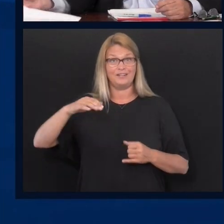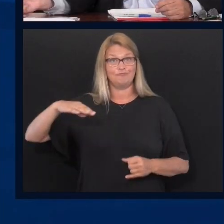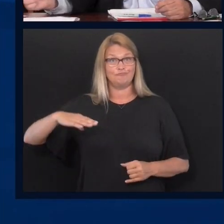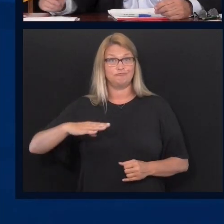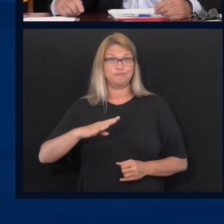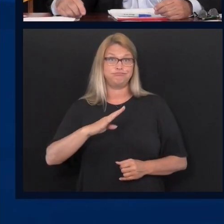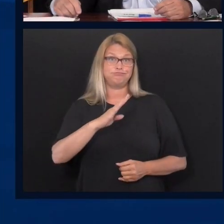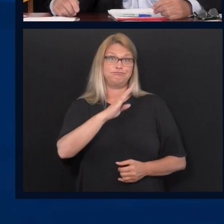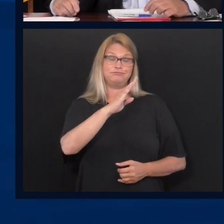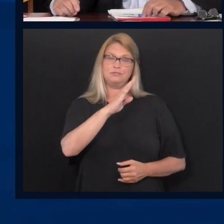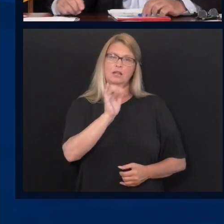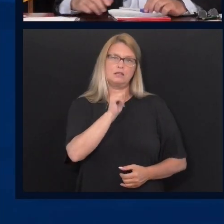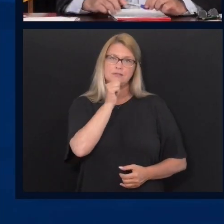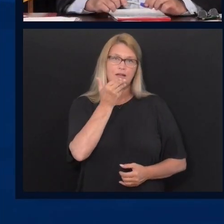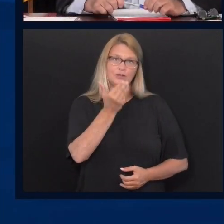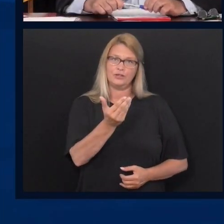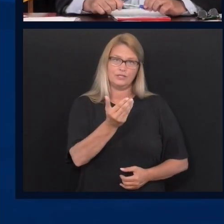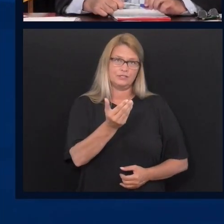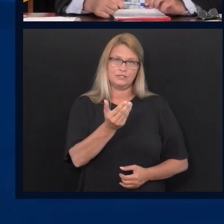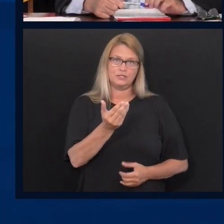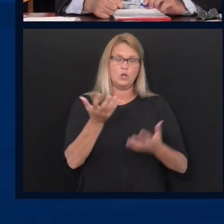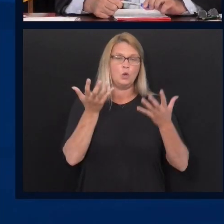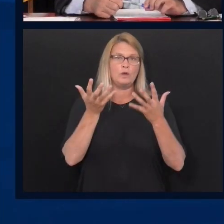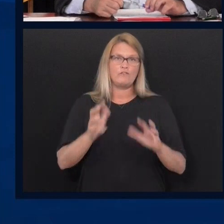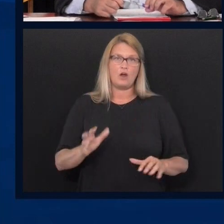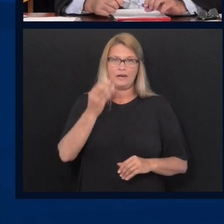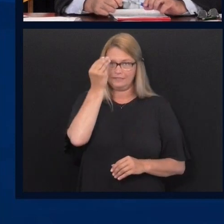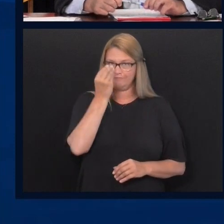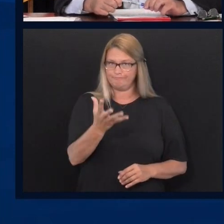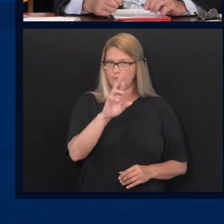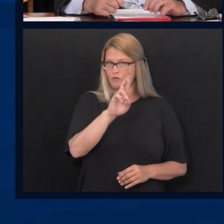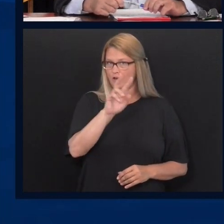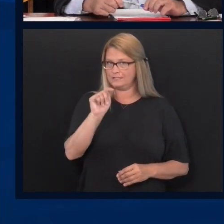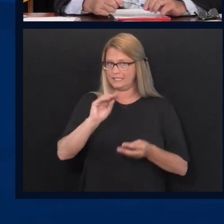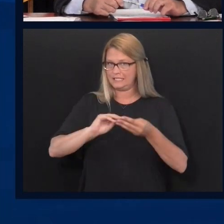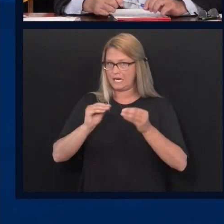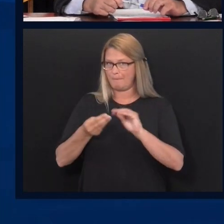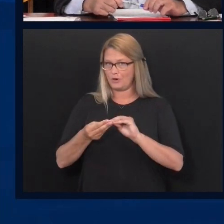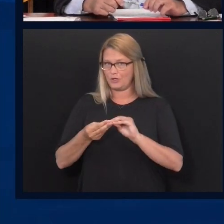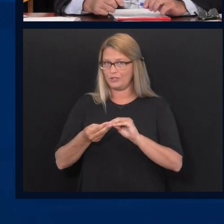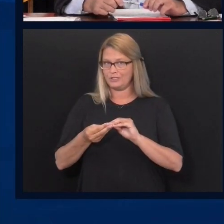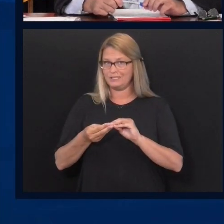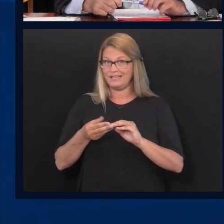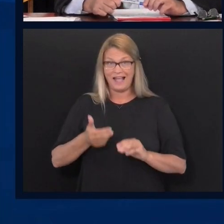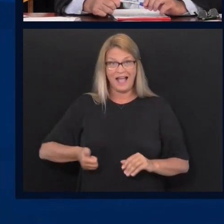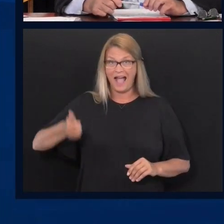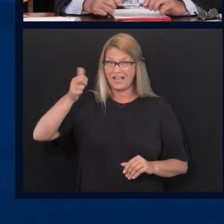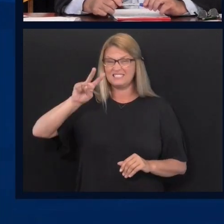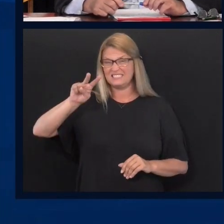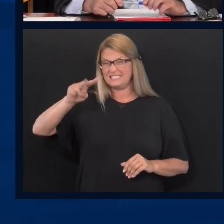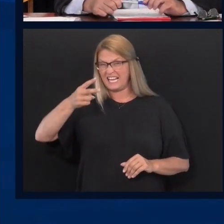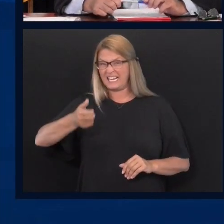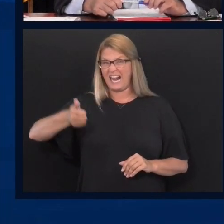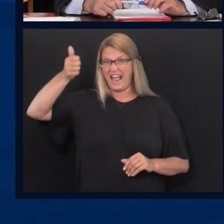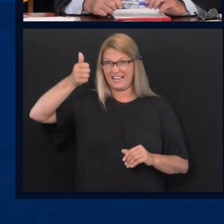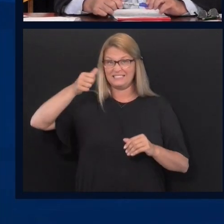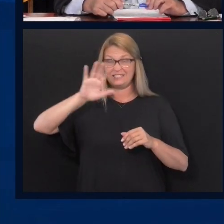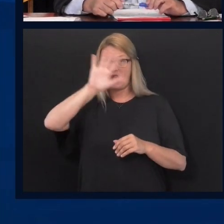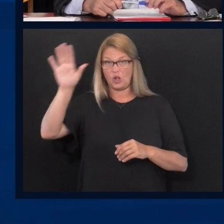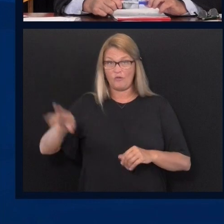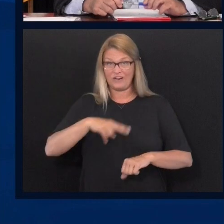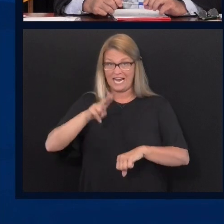practice with some limitations. And we've had great opportunities for our kids. They're excited. We're going to allow